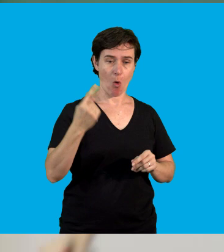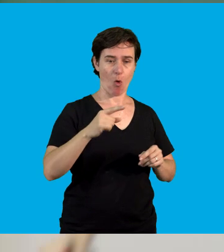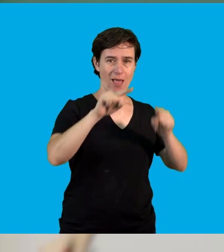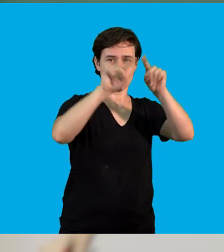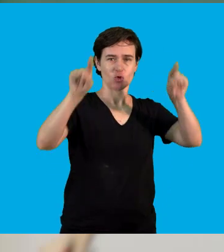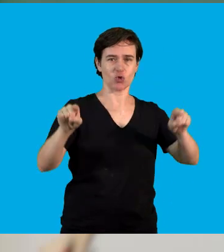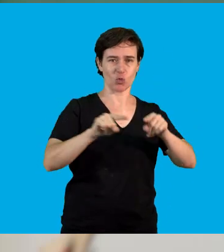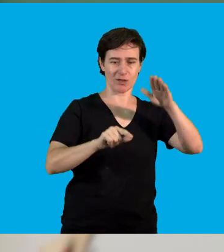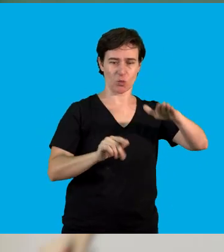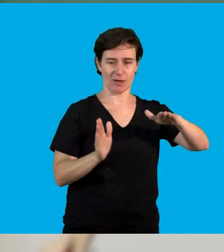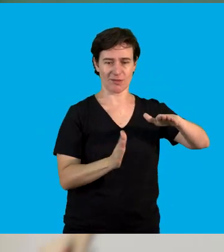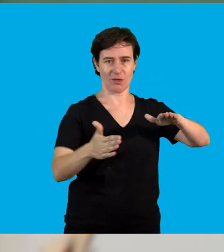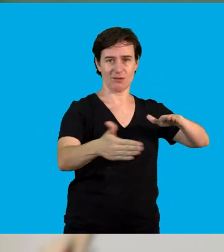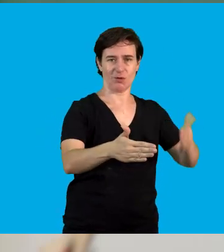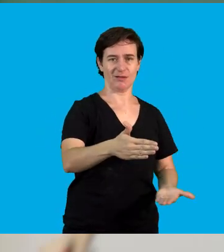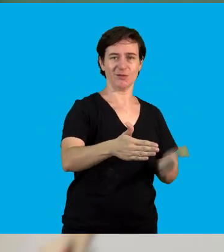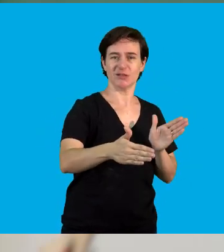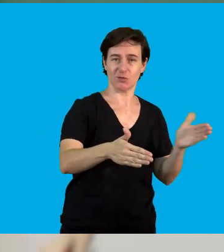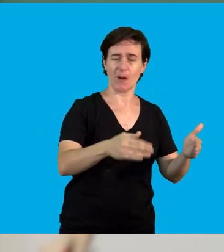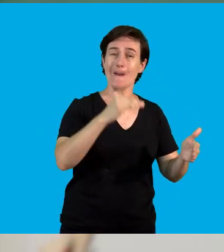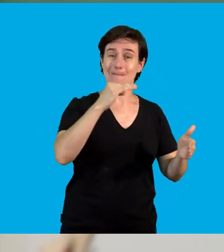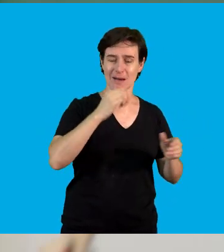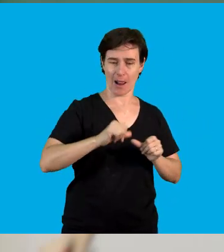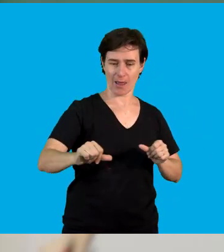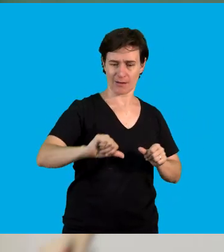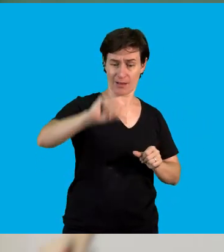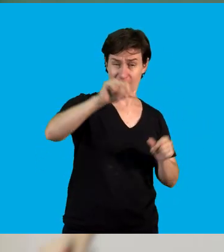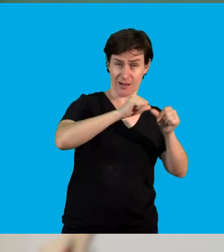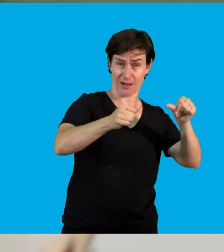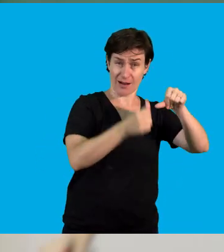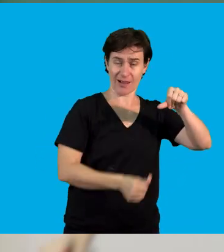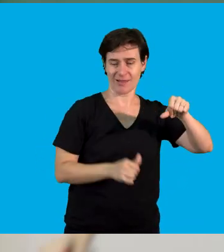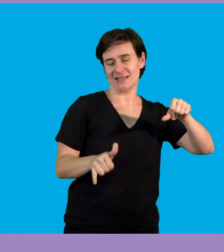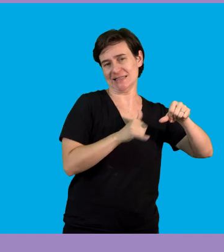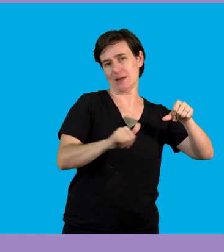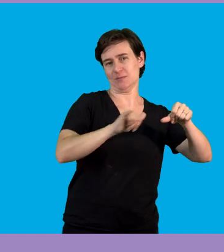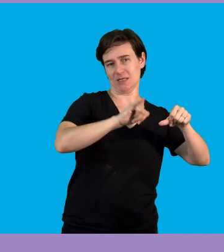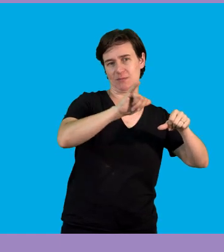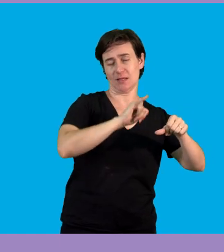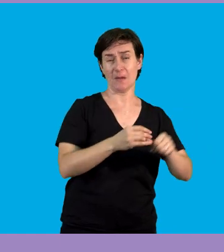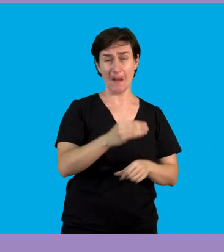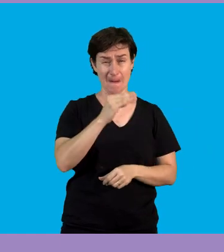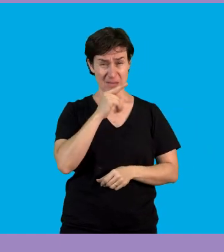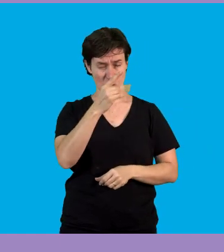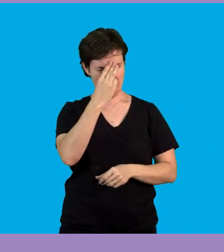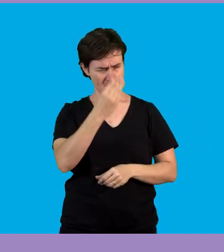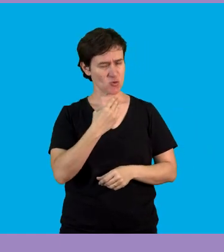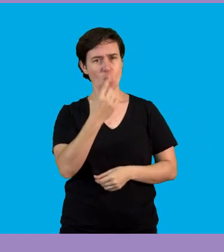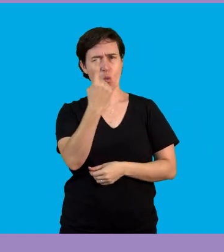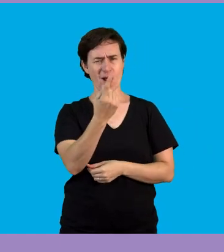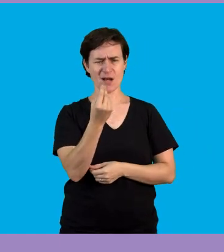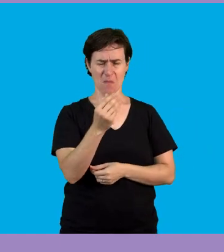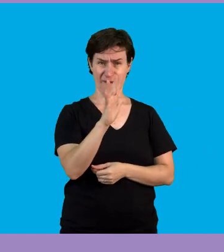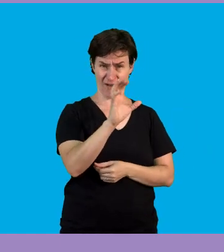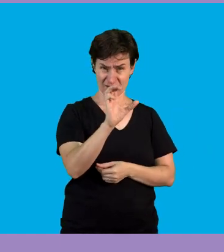squares, and in a square, all the lengths are equal, which means if we have been given one length of 5